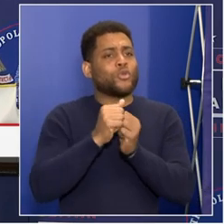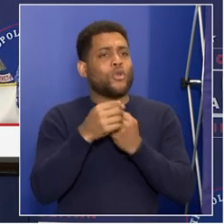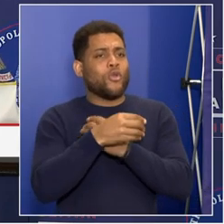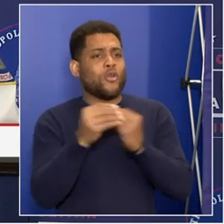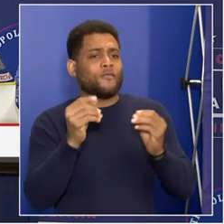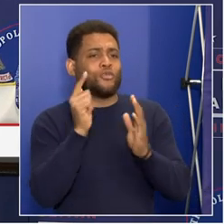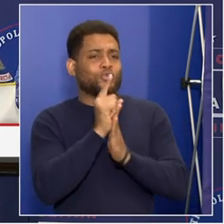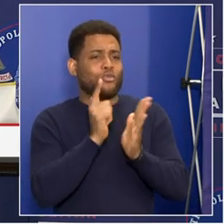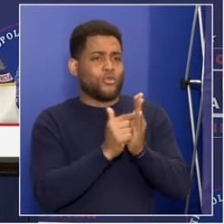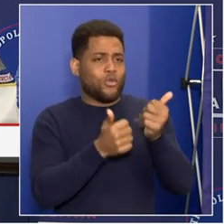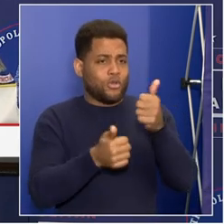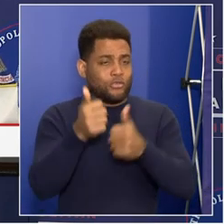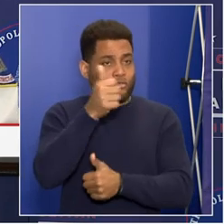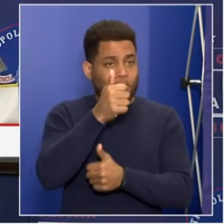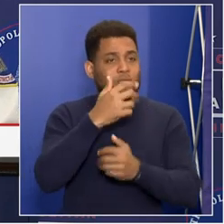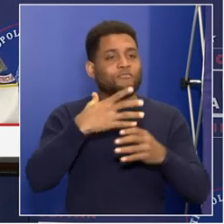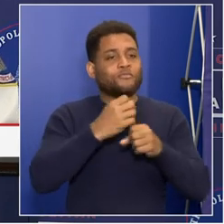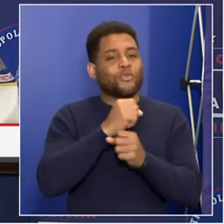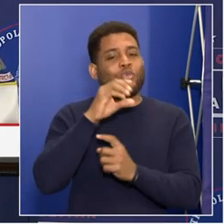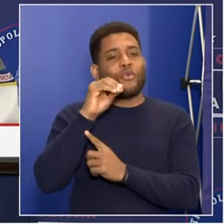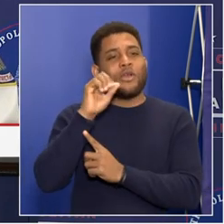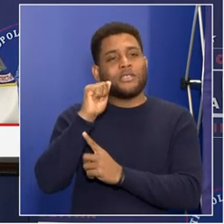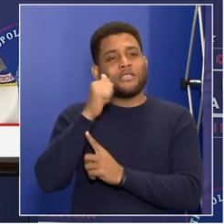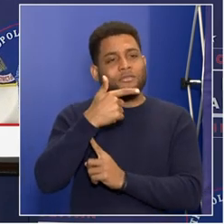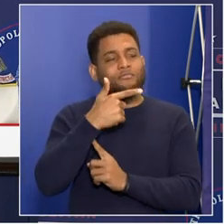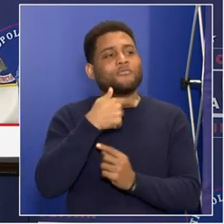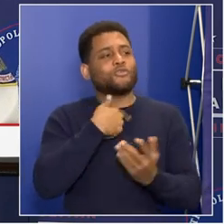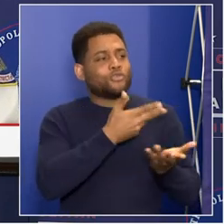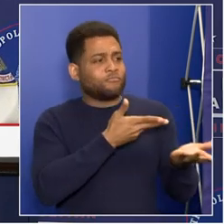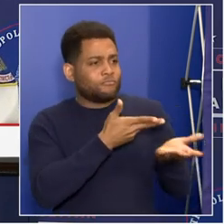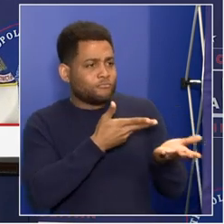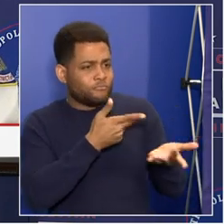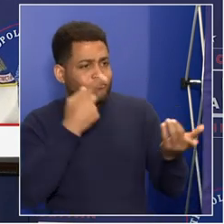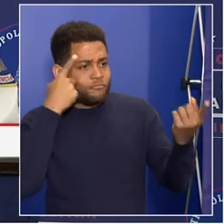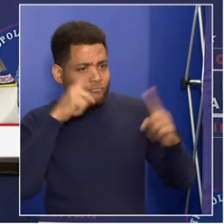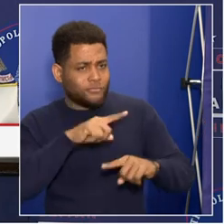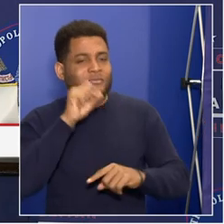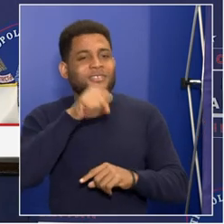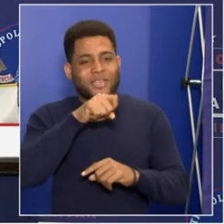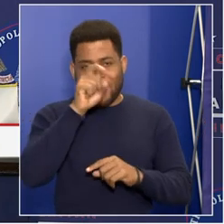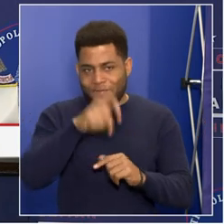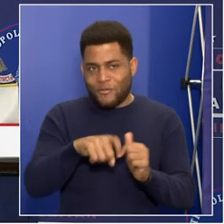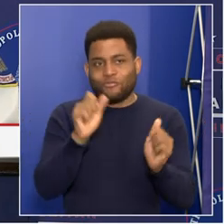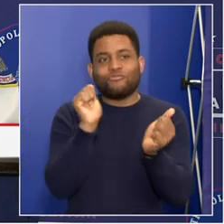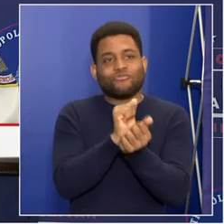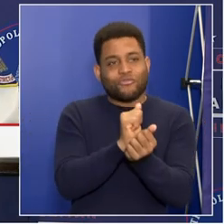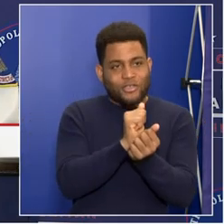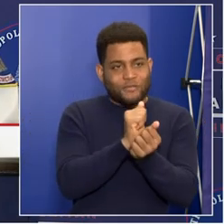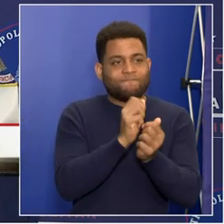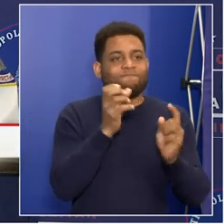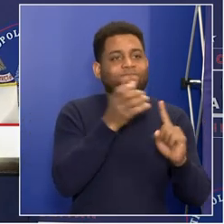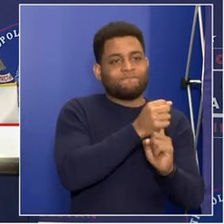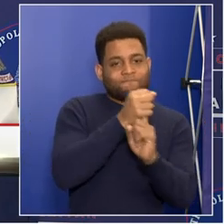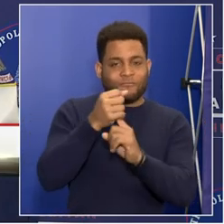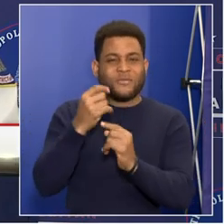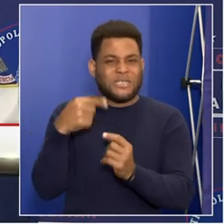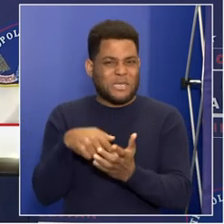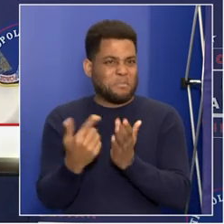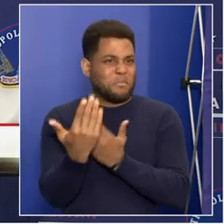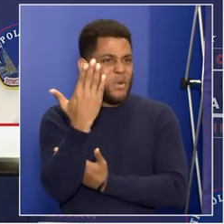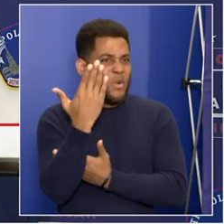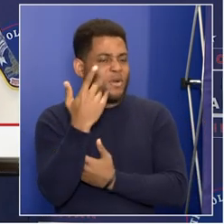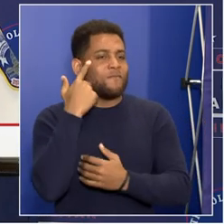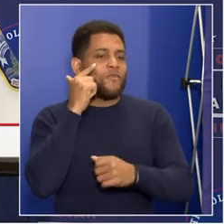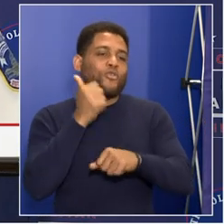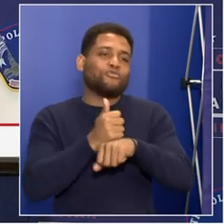15-year-old. He was arrested by the Capital Area Regional Fugitive Task Force earlier this morning, and he's been charged with felony murder while armed.